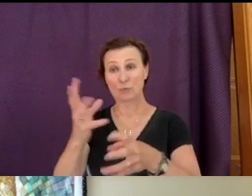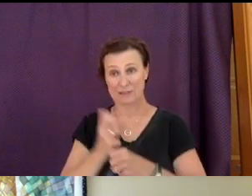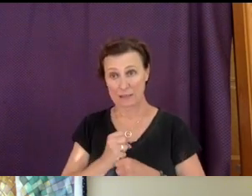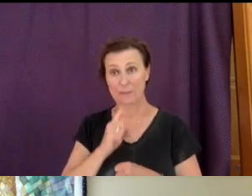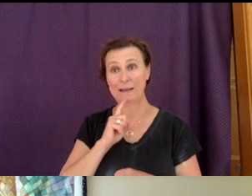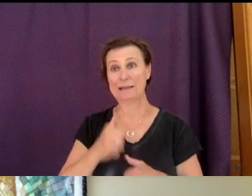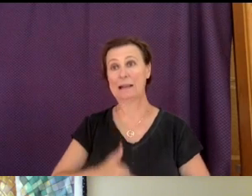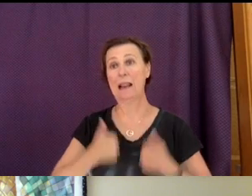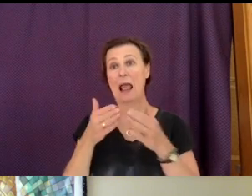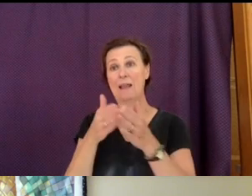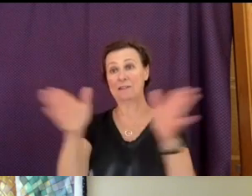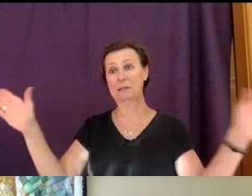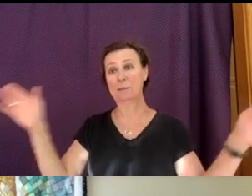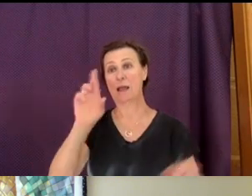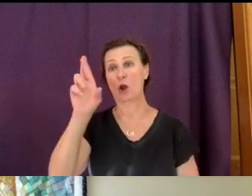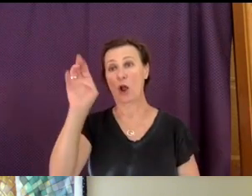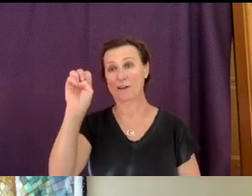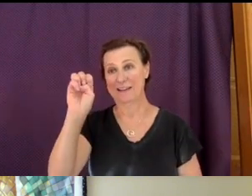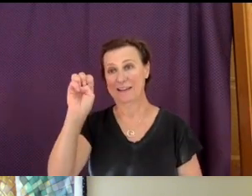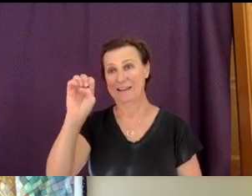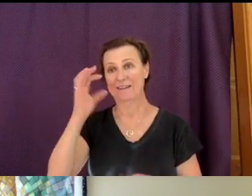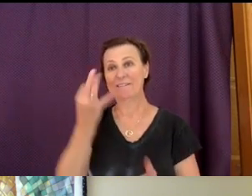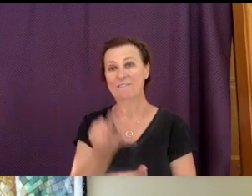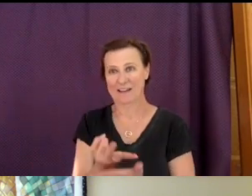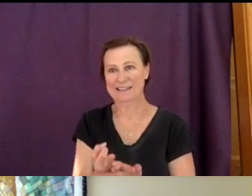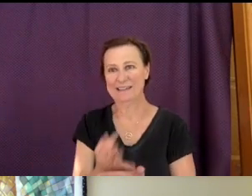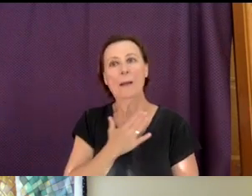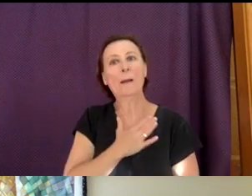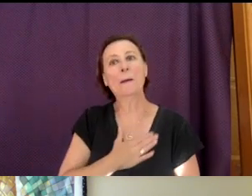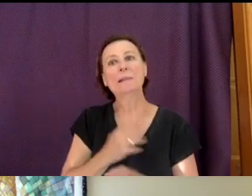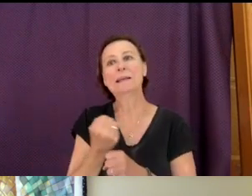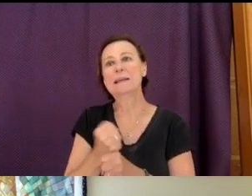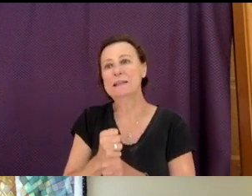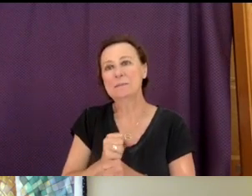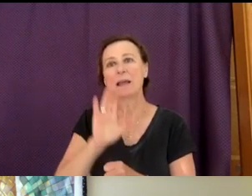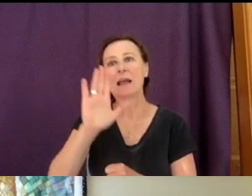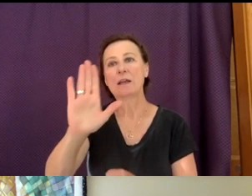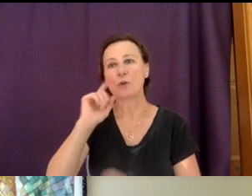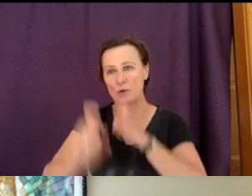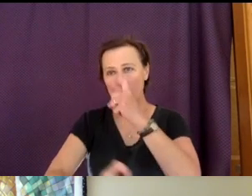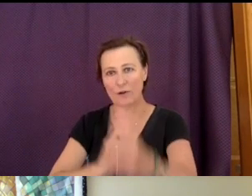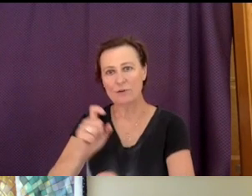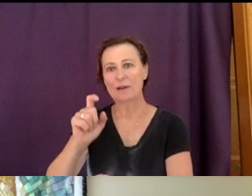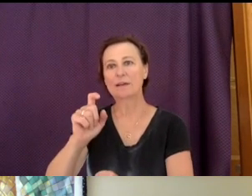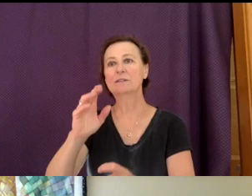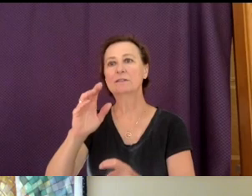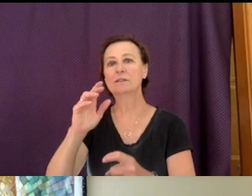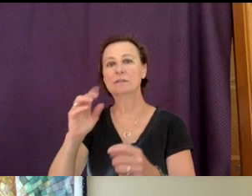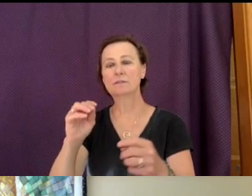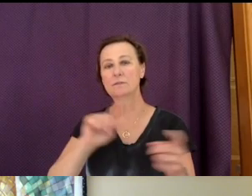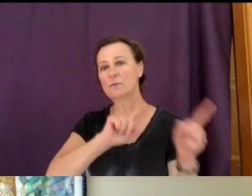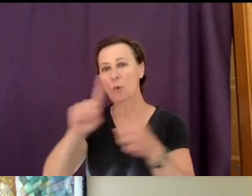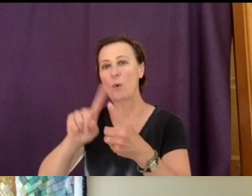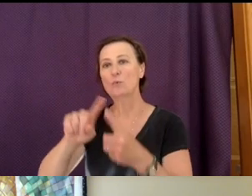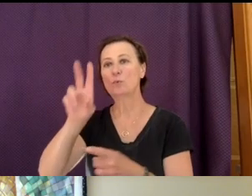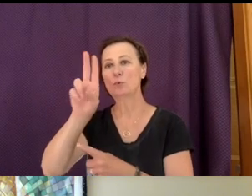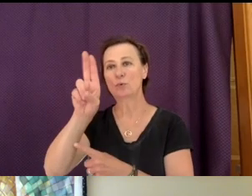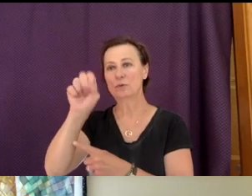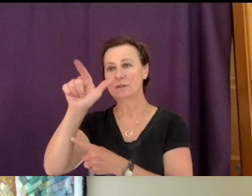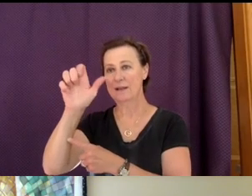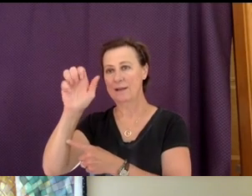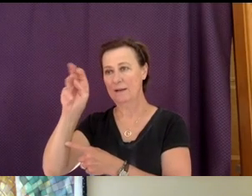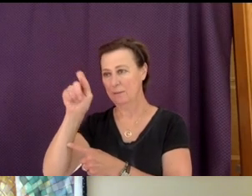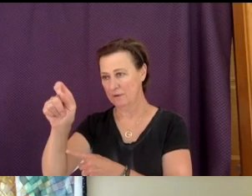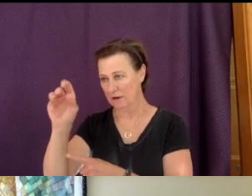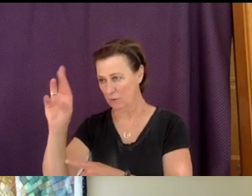Lifespan Religious Education Fund. Please make your contributions by logging on to uusalem.org